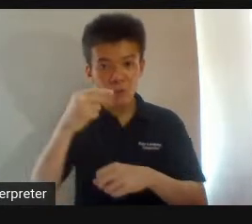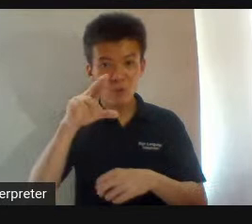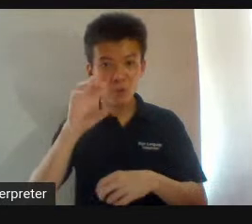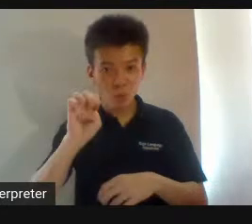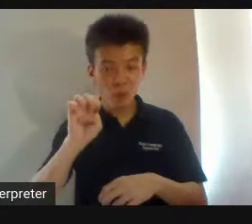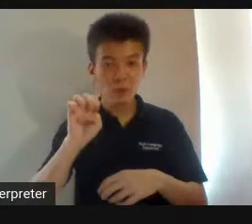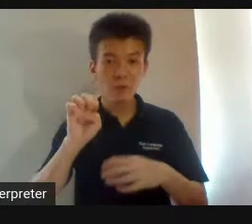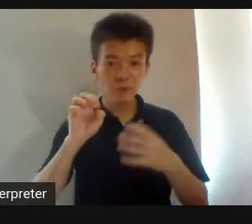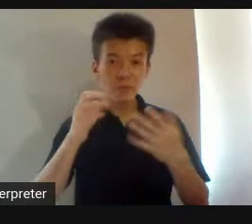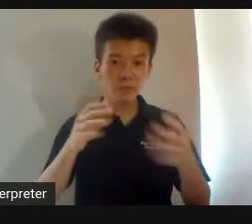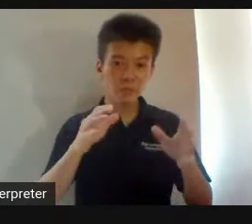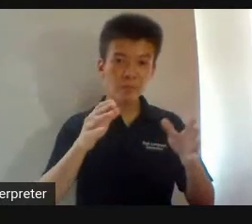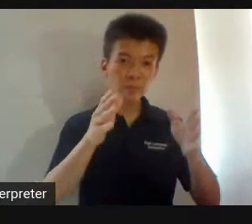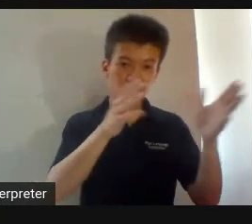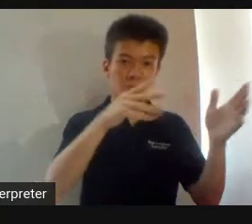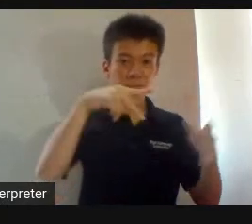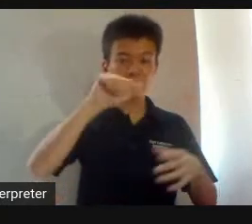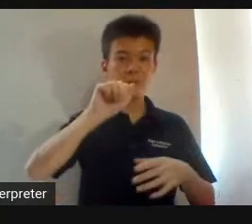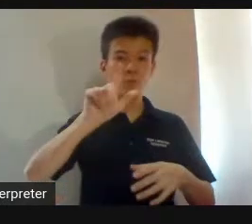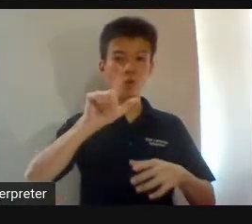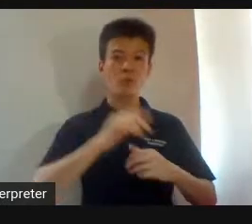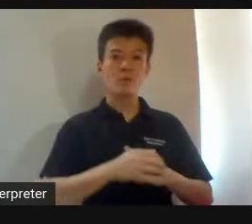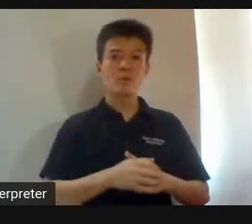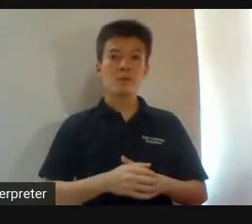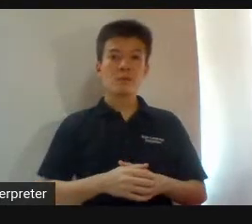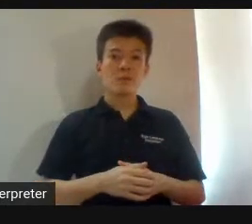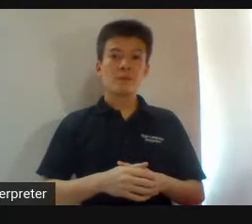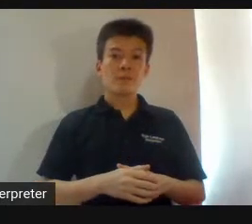then hop down.